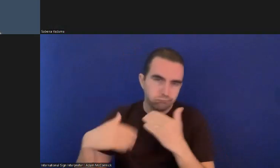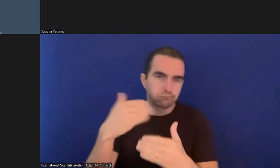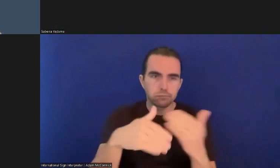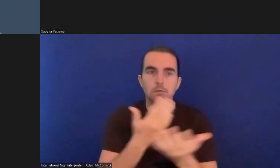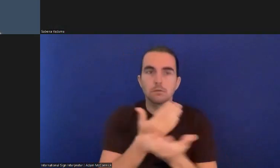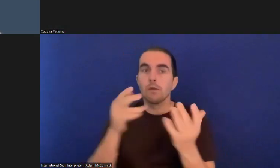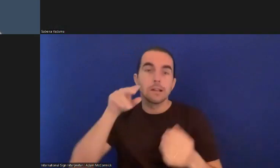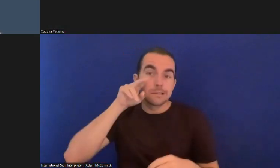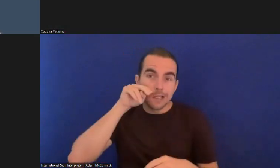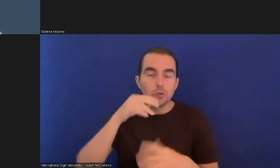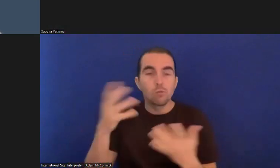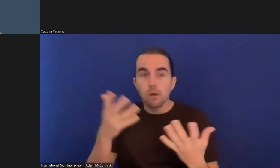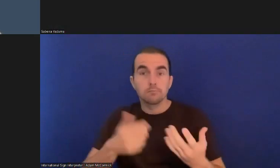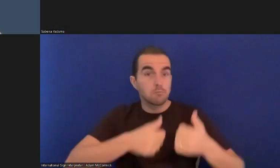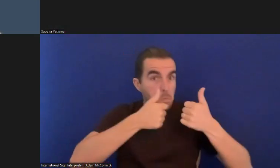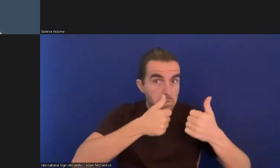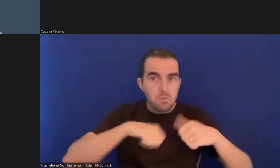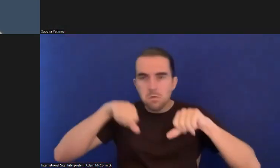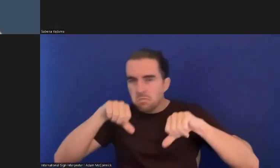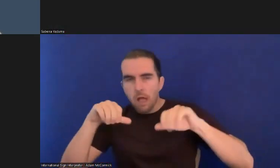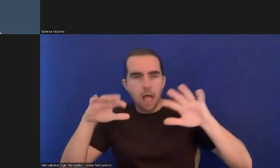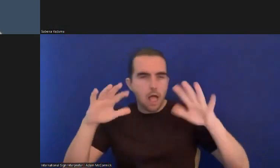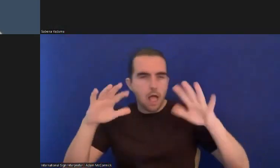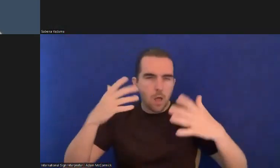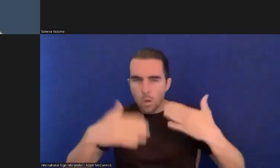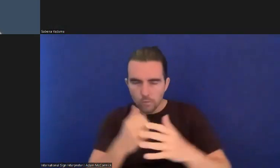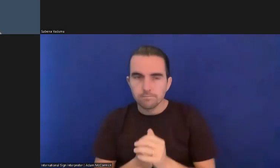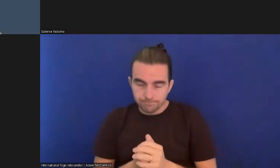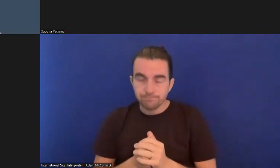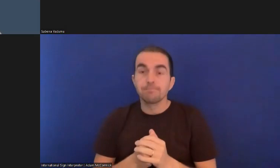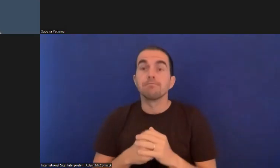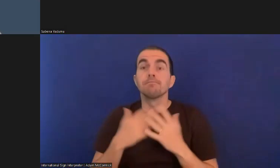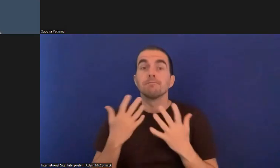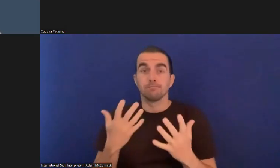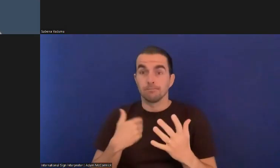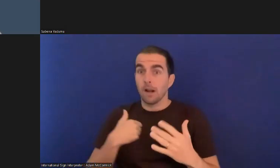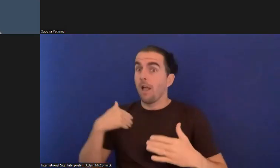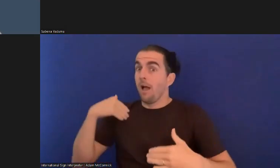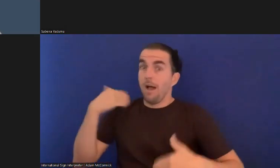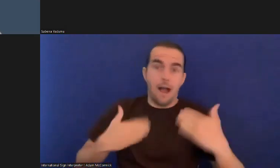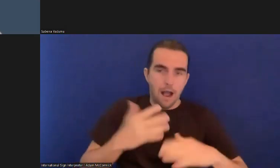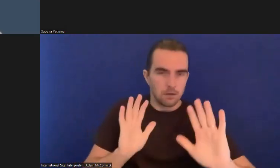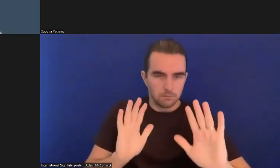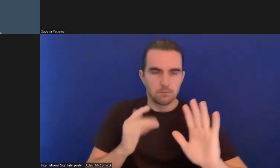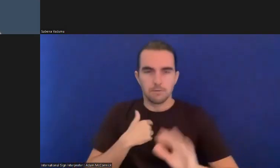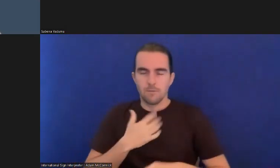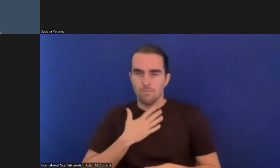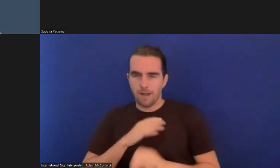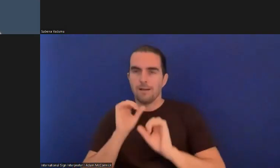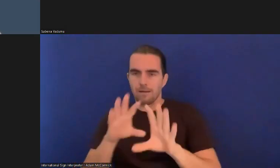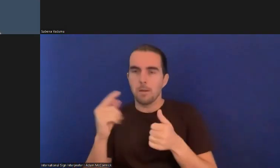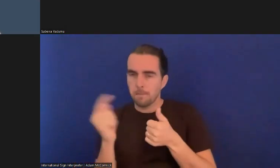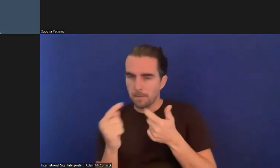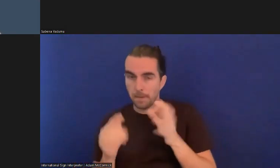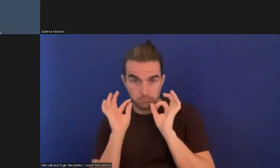points on housekeeping. First of all, you're all on mute with your videos turned off. This is to